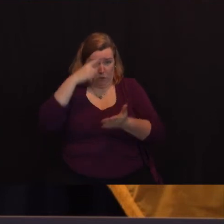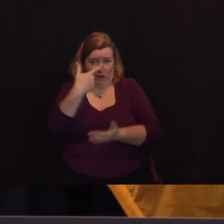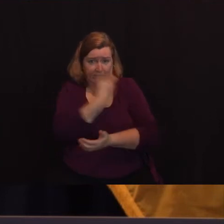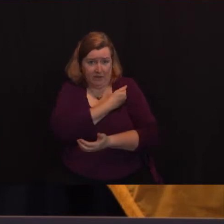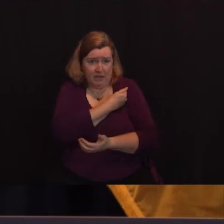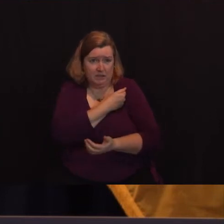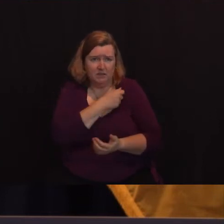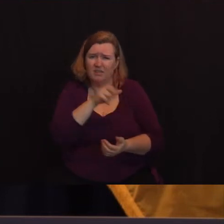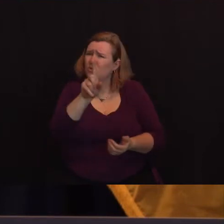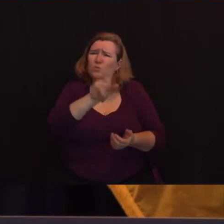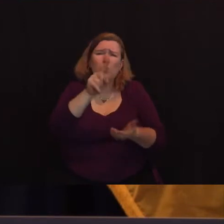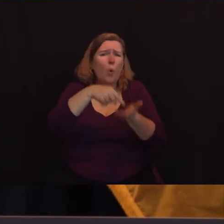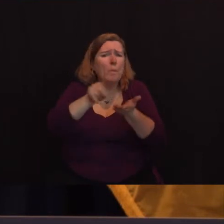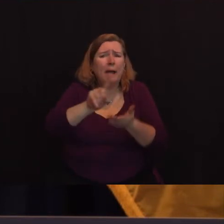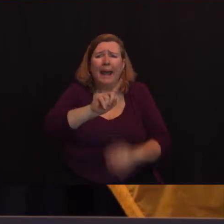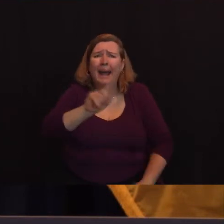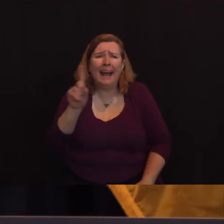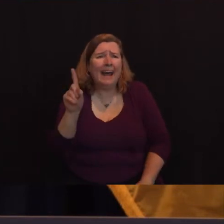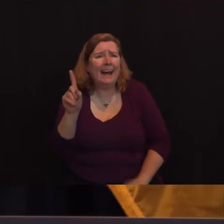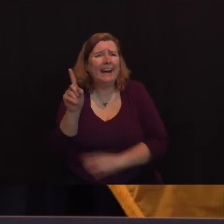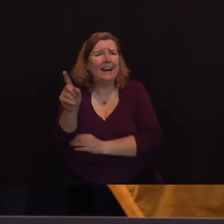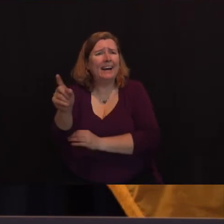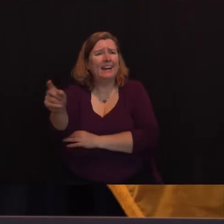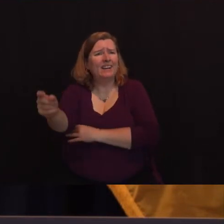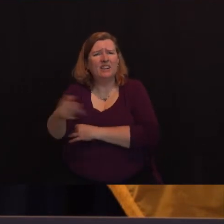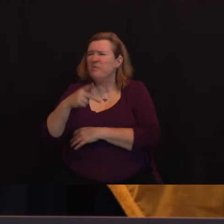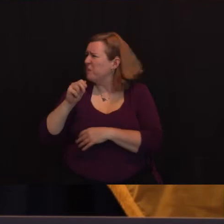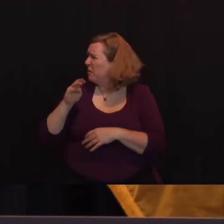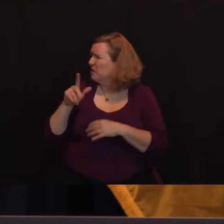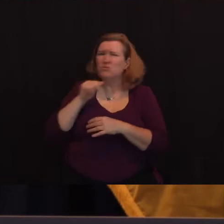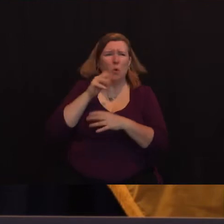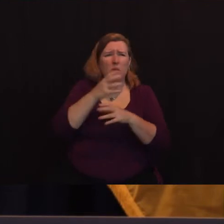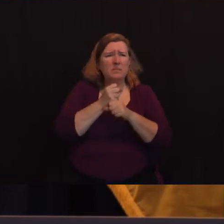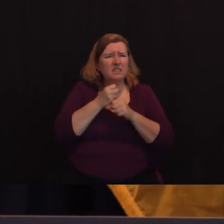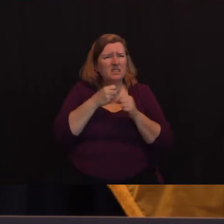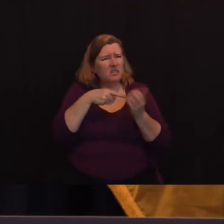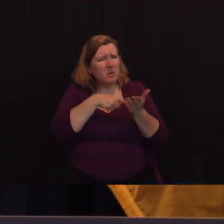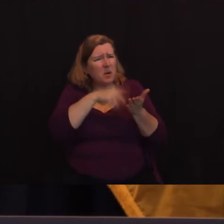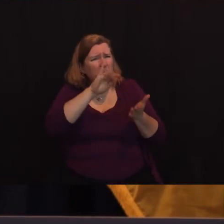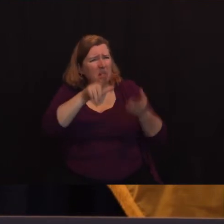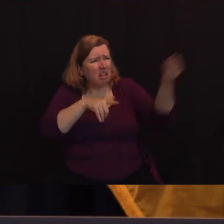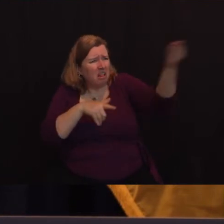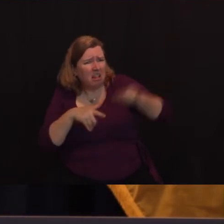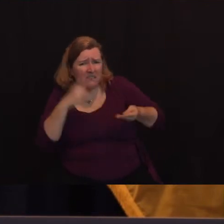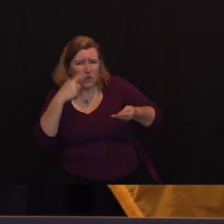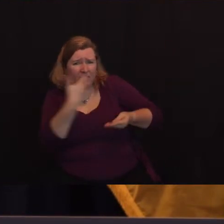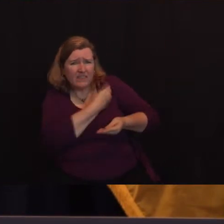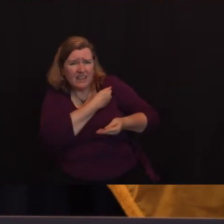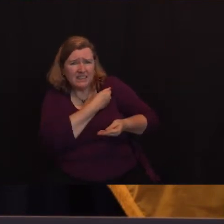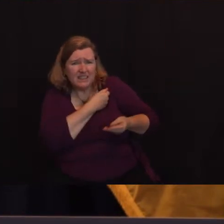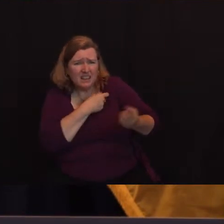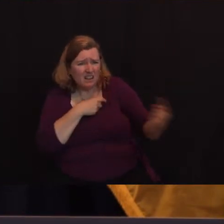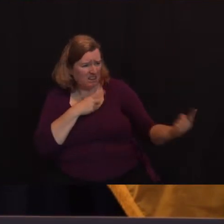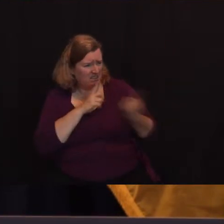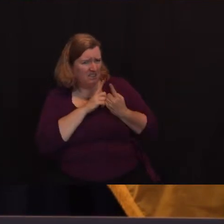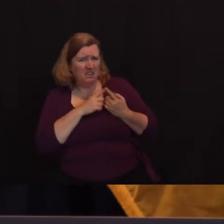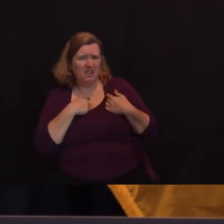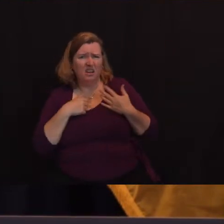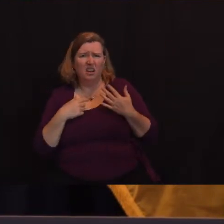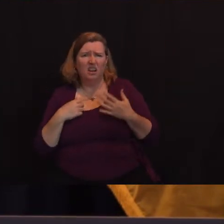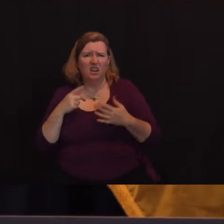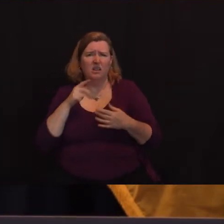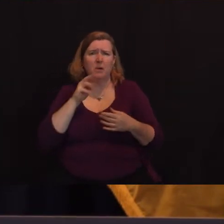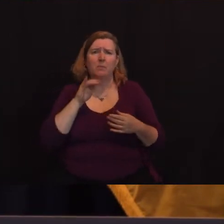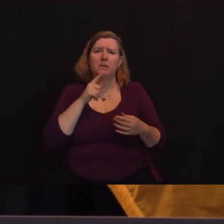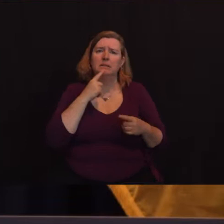Recourse, Paramount, that shouldn't be happening. Should they come to us? Where do you want them to go? Yeah, I think it might depend on the specific